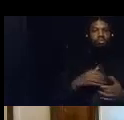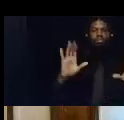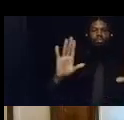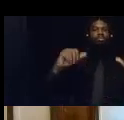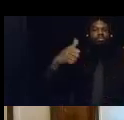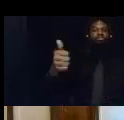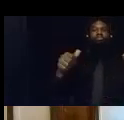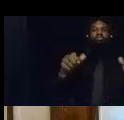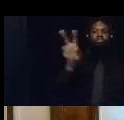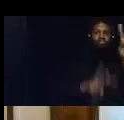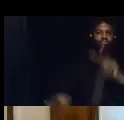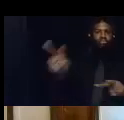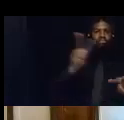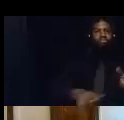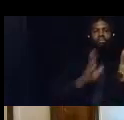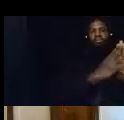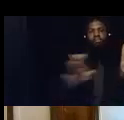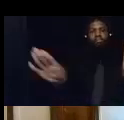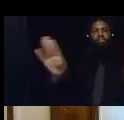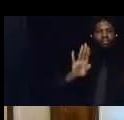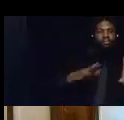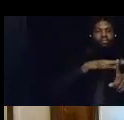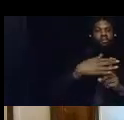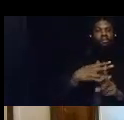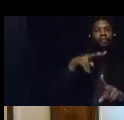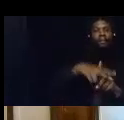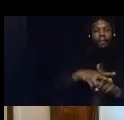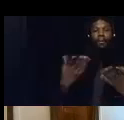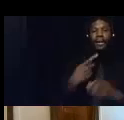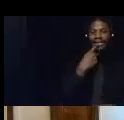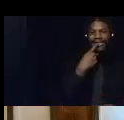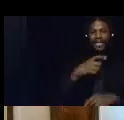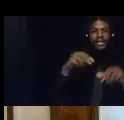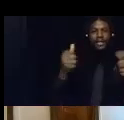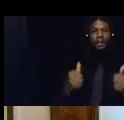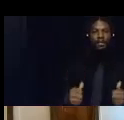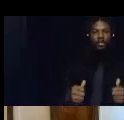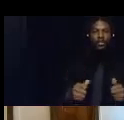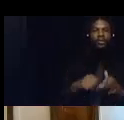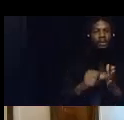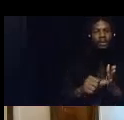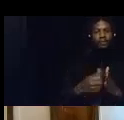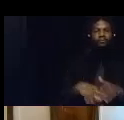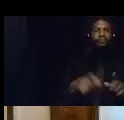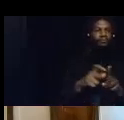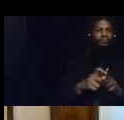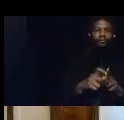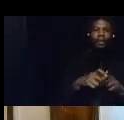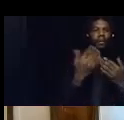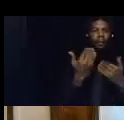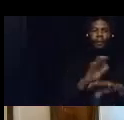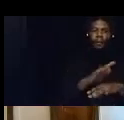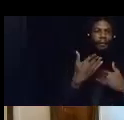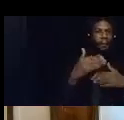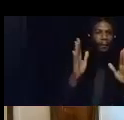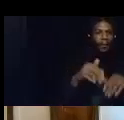imagery contextualizing ceramic sculptures. The works traverse the digital landscape, the metaphorical